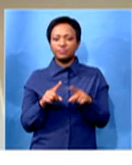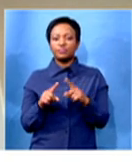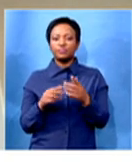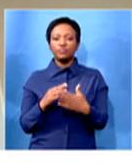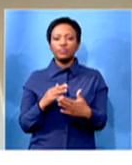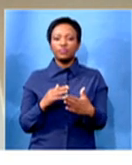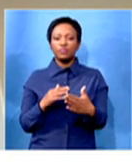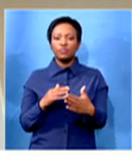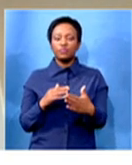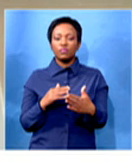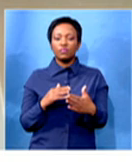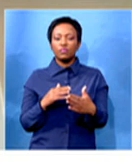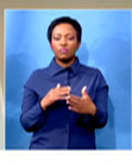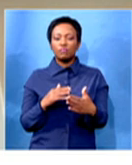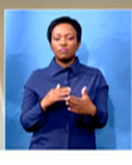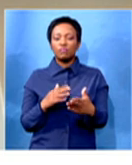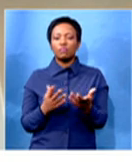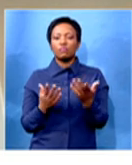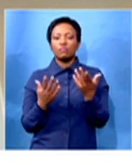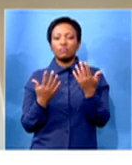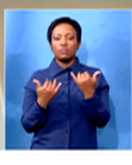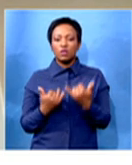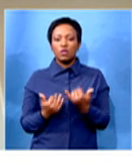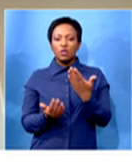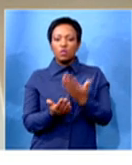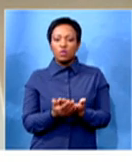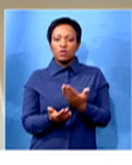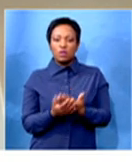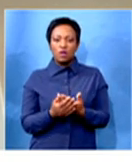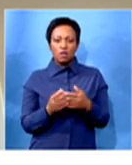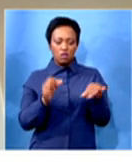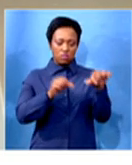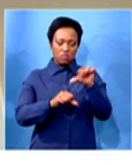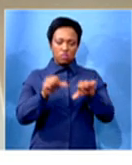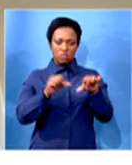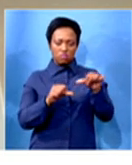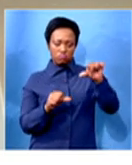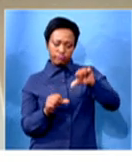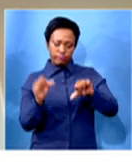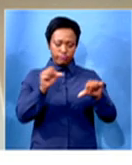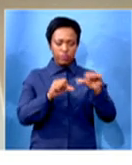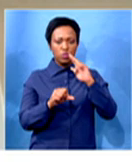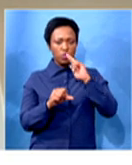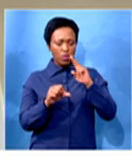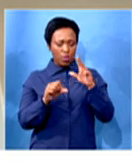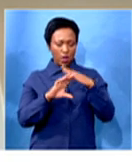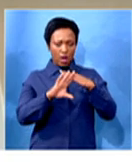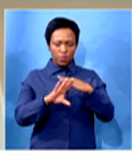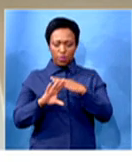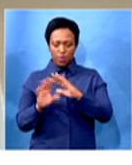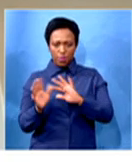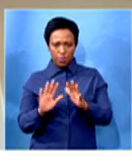luck. Obviously, if you're able to find the right antigen, it works. You can use